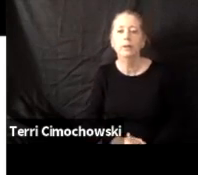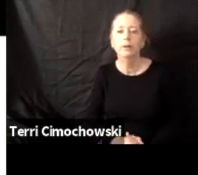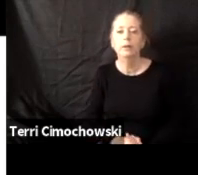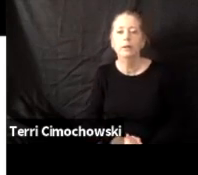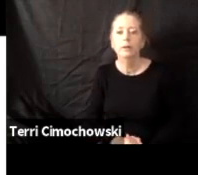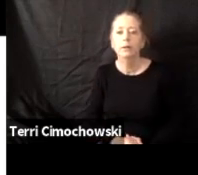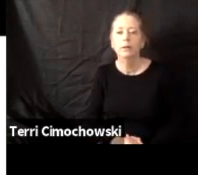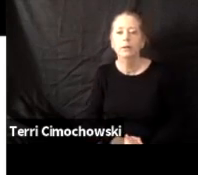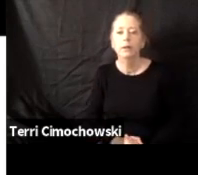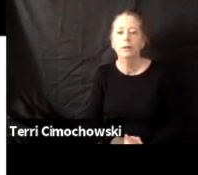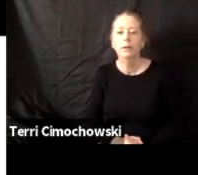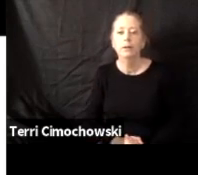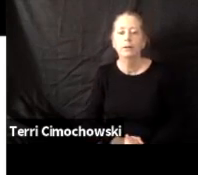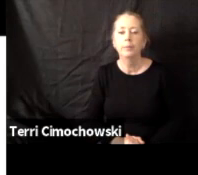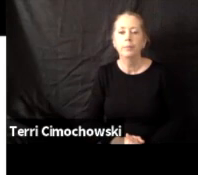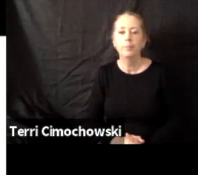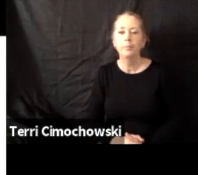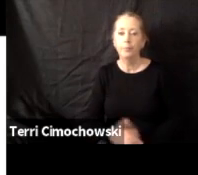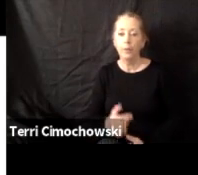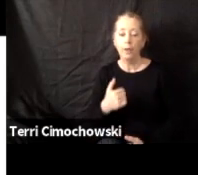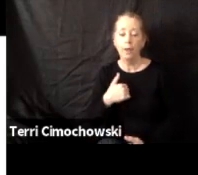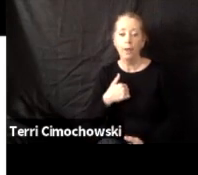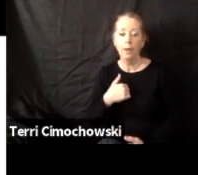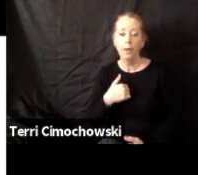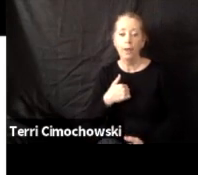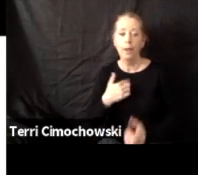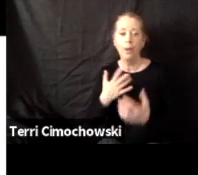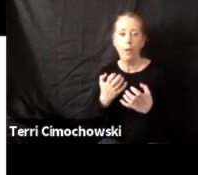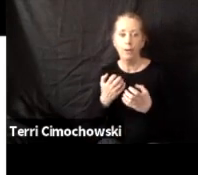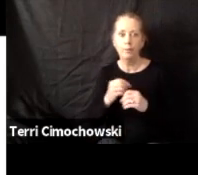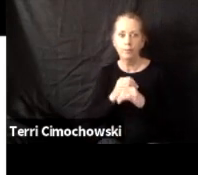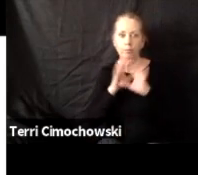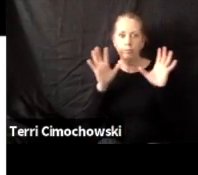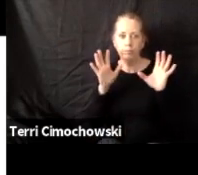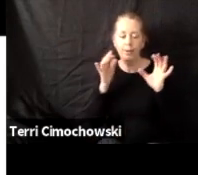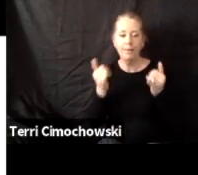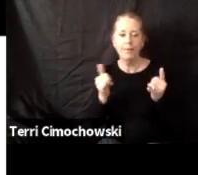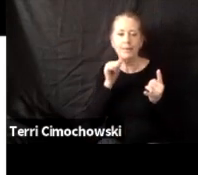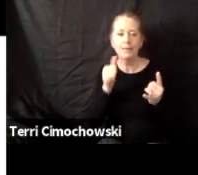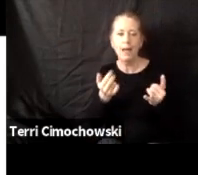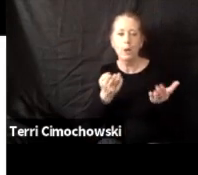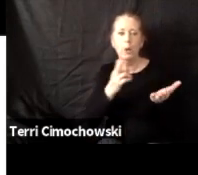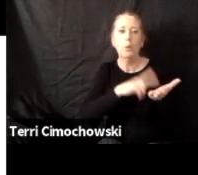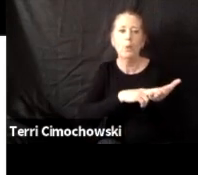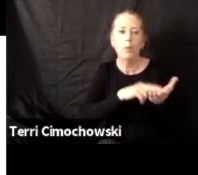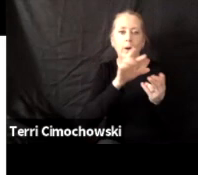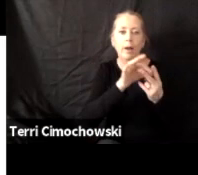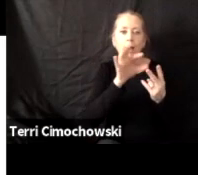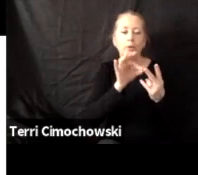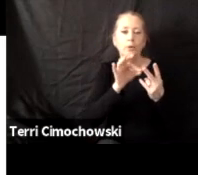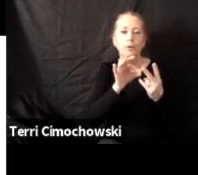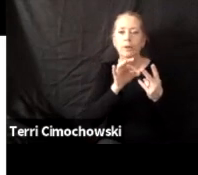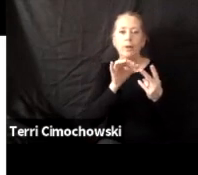And I just want to make sure that we're making this clear. This is not an enrollment option under an executive